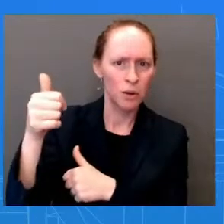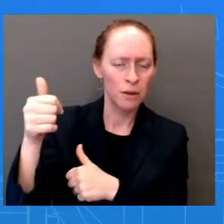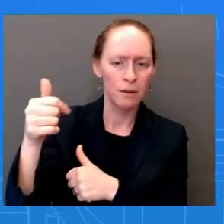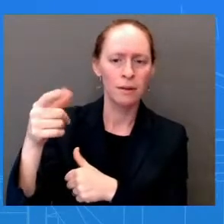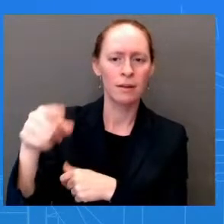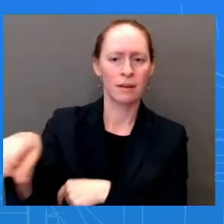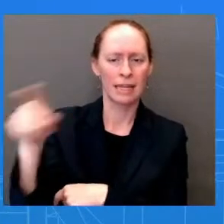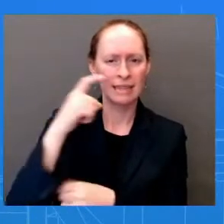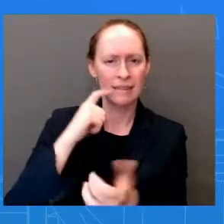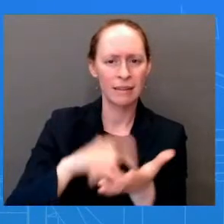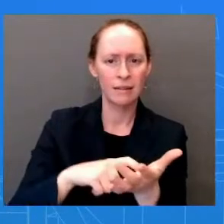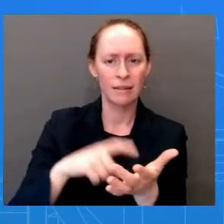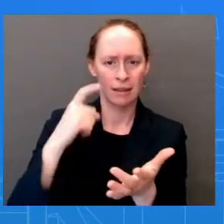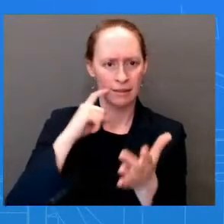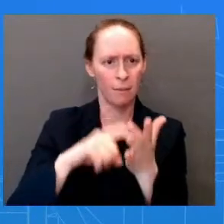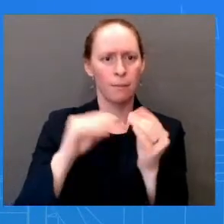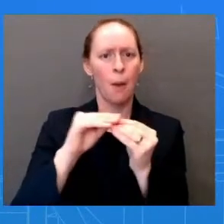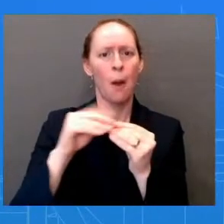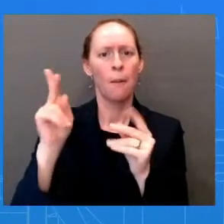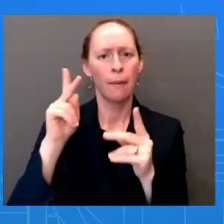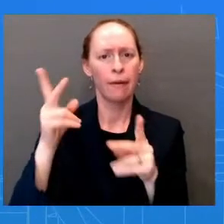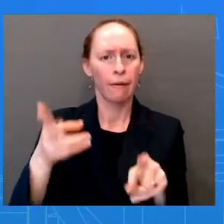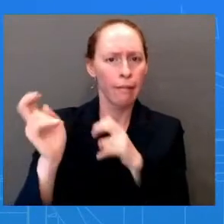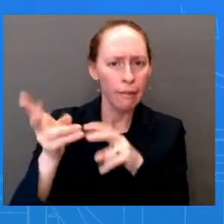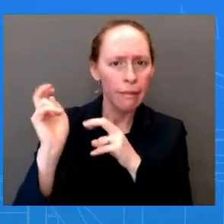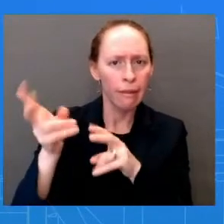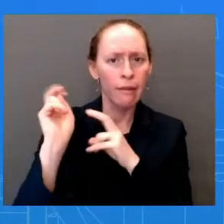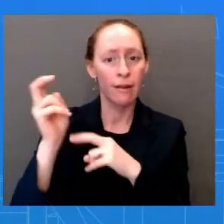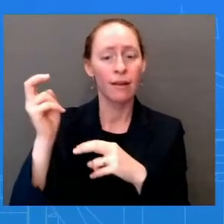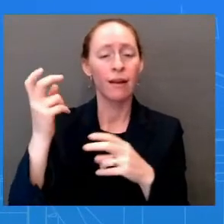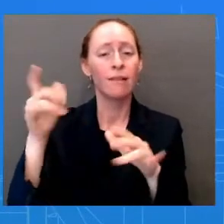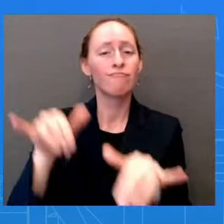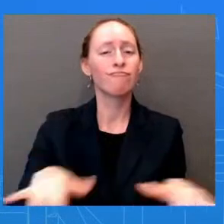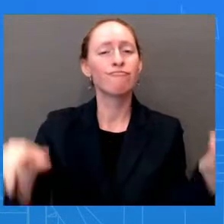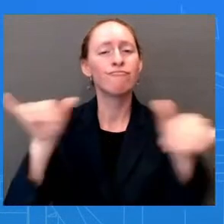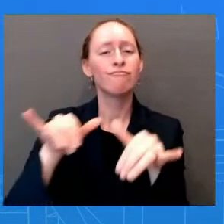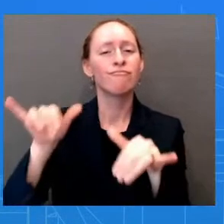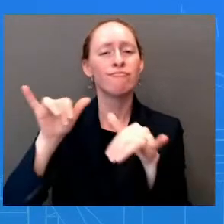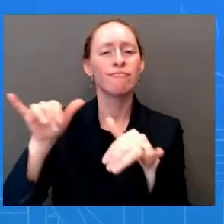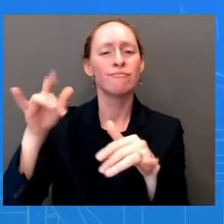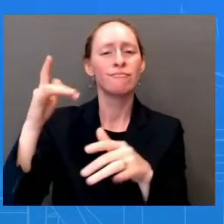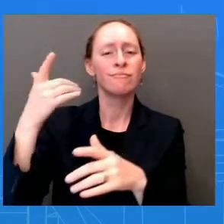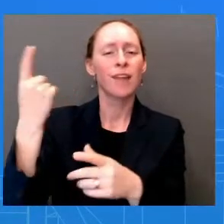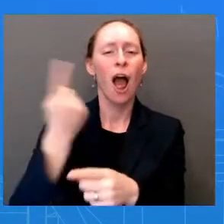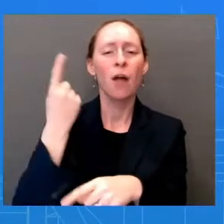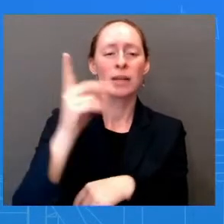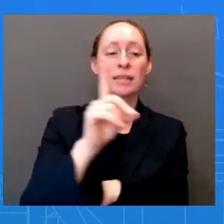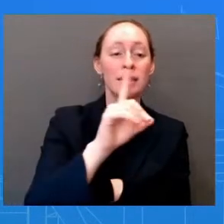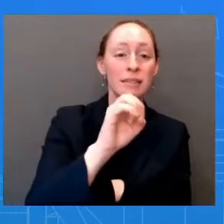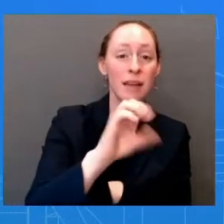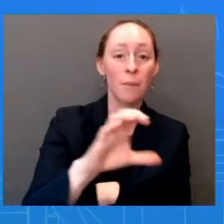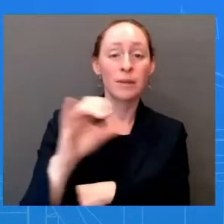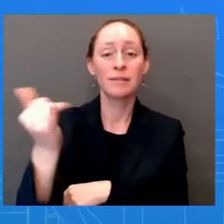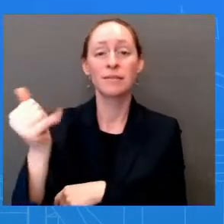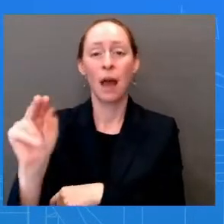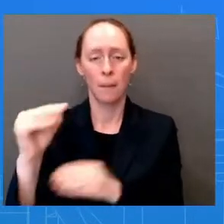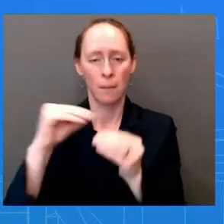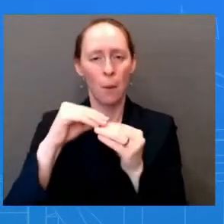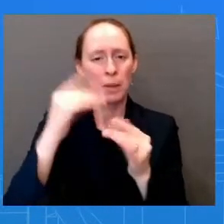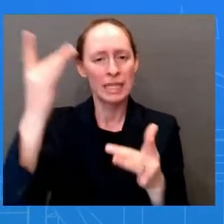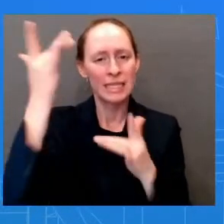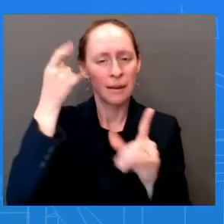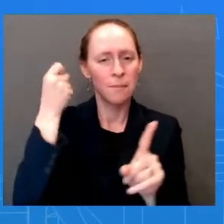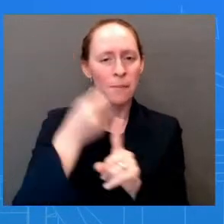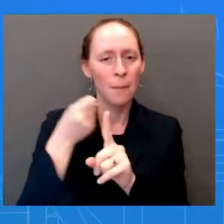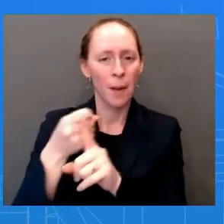this is a really important moment to announce this effort. We think that if people do this now and do this over the next couple of weeks, it's